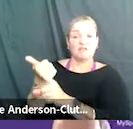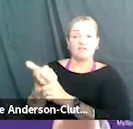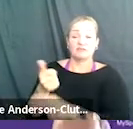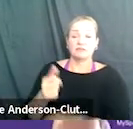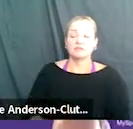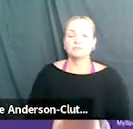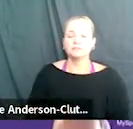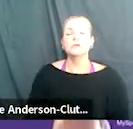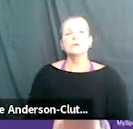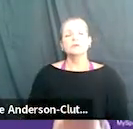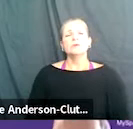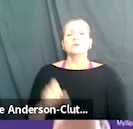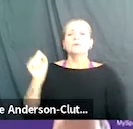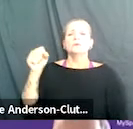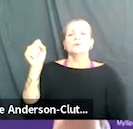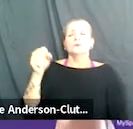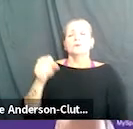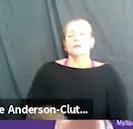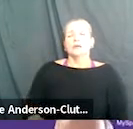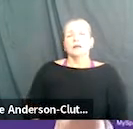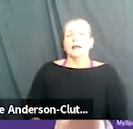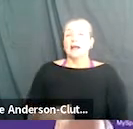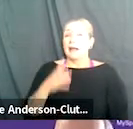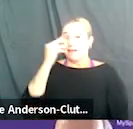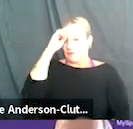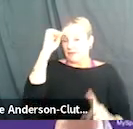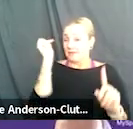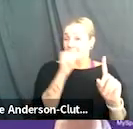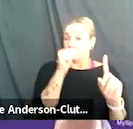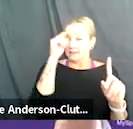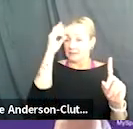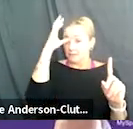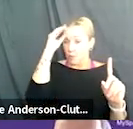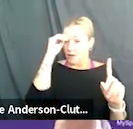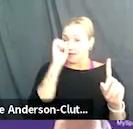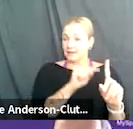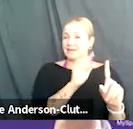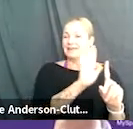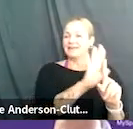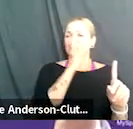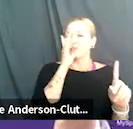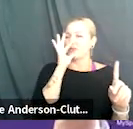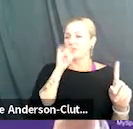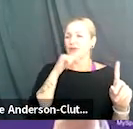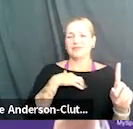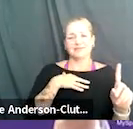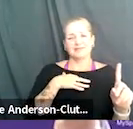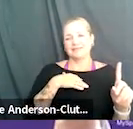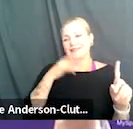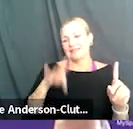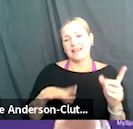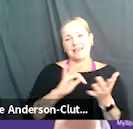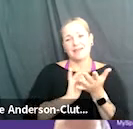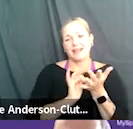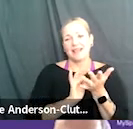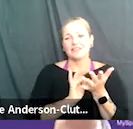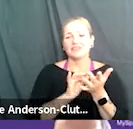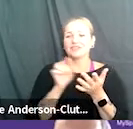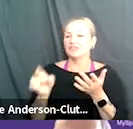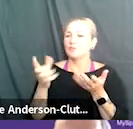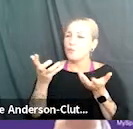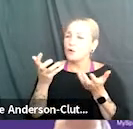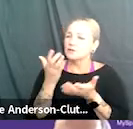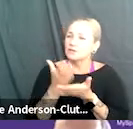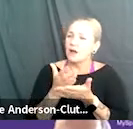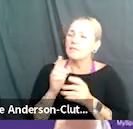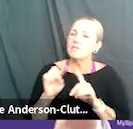think she would prefer he not take any medicine, as I would assume most of us would. But it's the question is timing. When do we stop it without running the risk